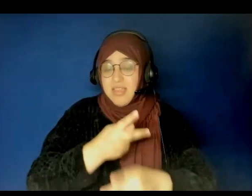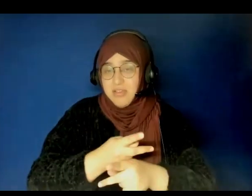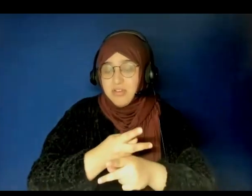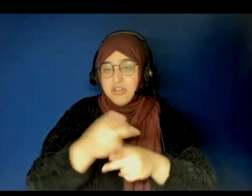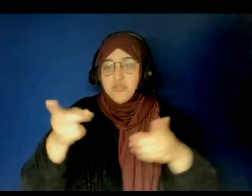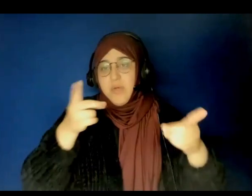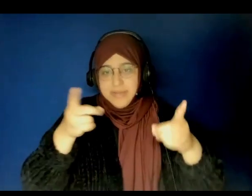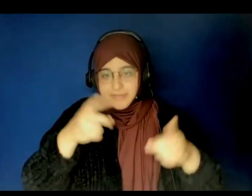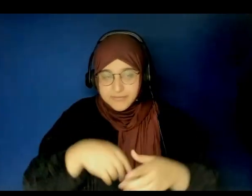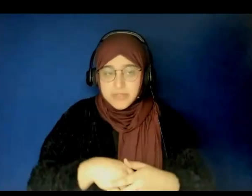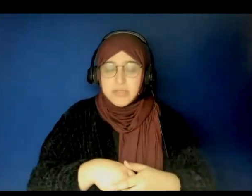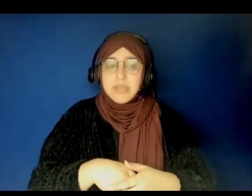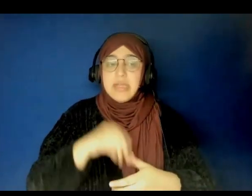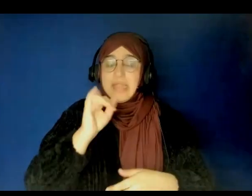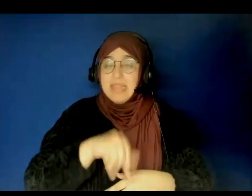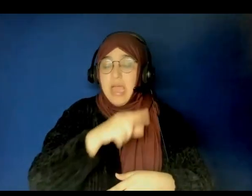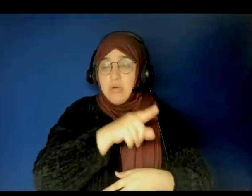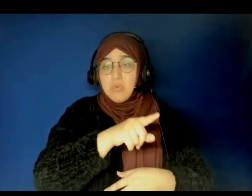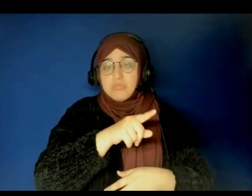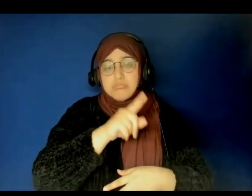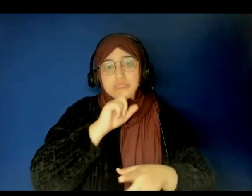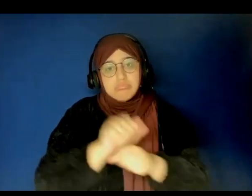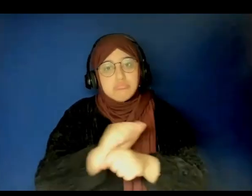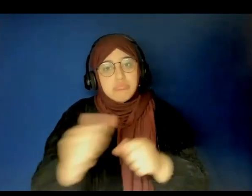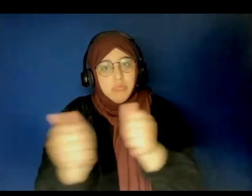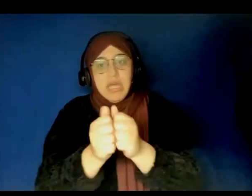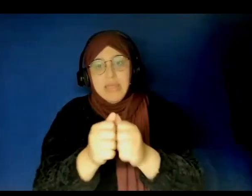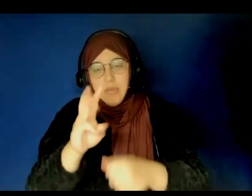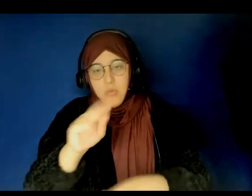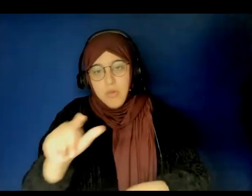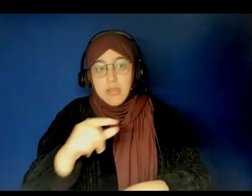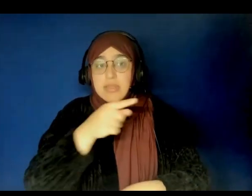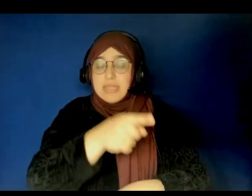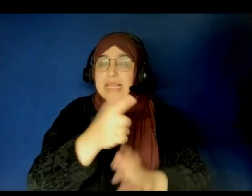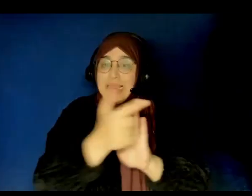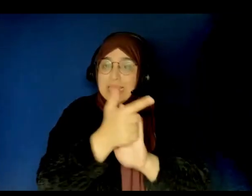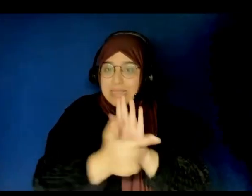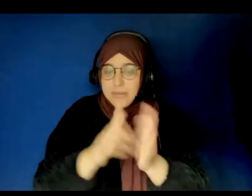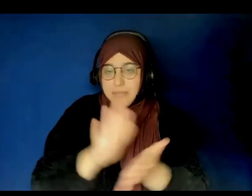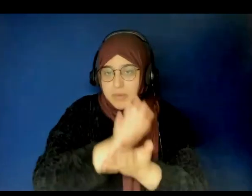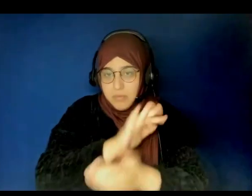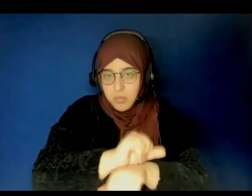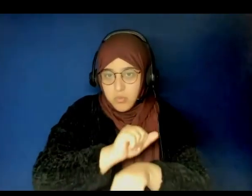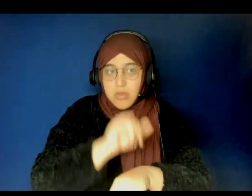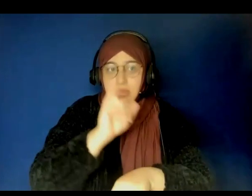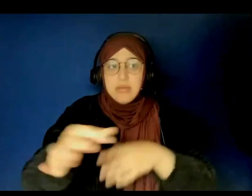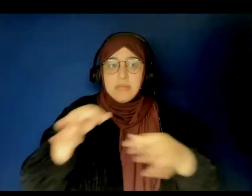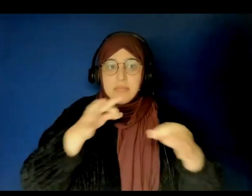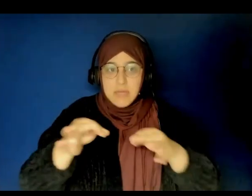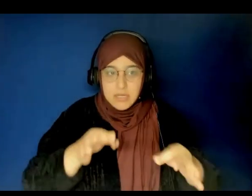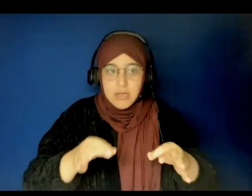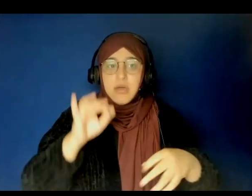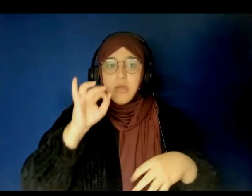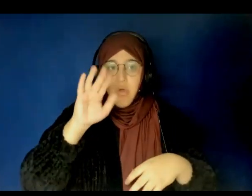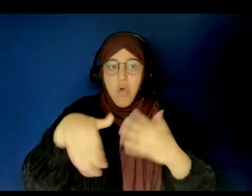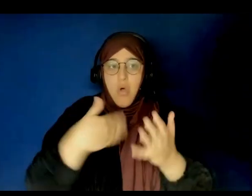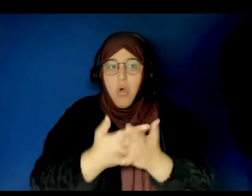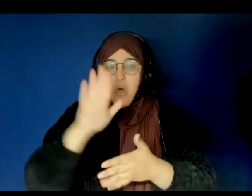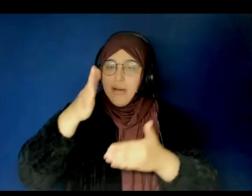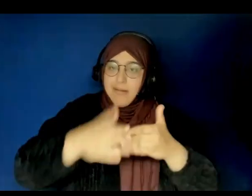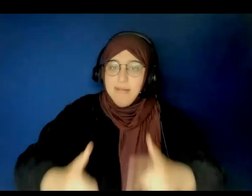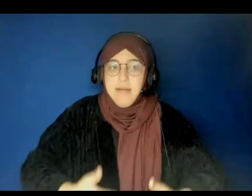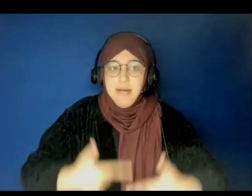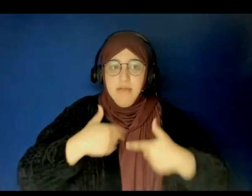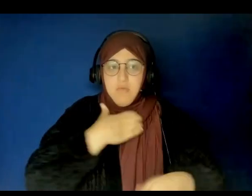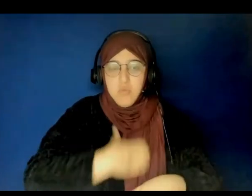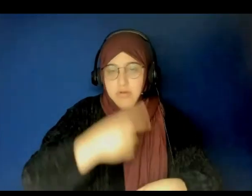It's a legal document that details your end of life wishes for healthcare, and it's used when you're still alive but unable to make healthcare